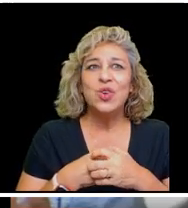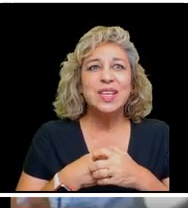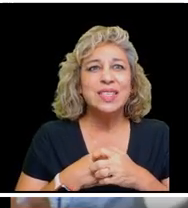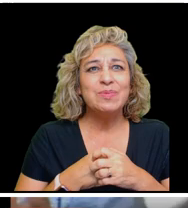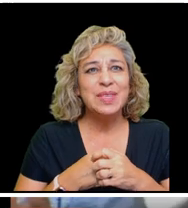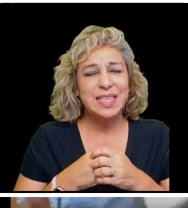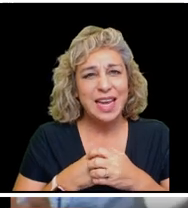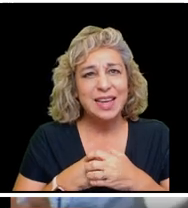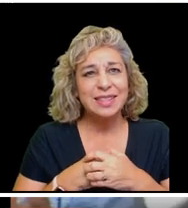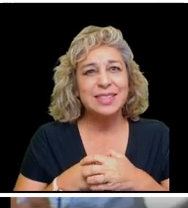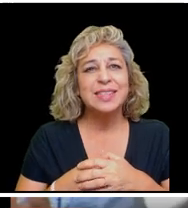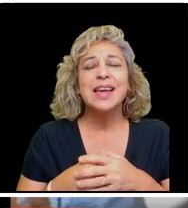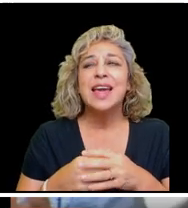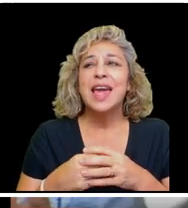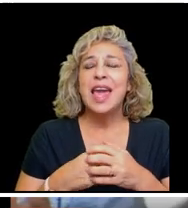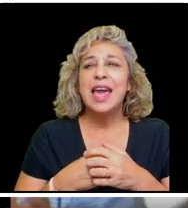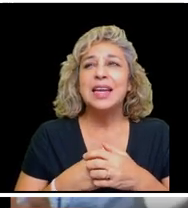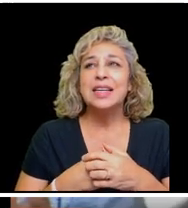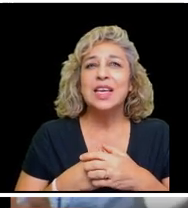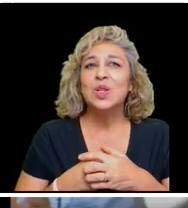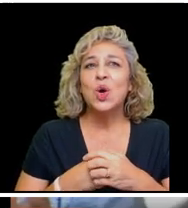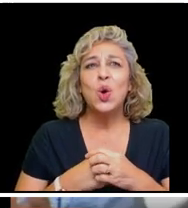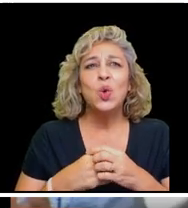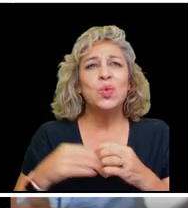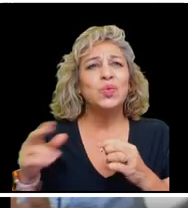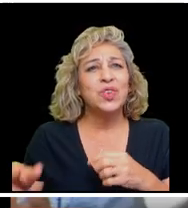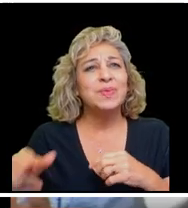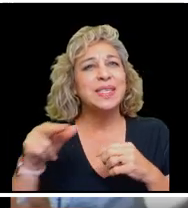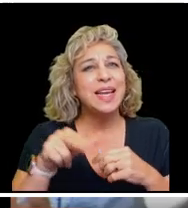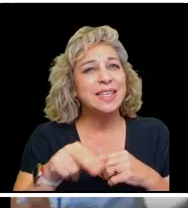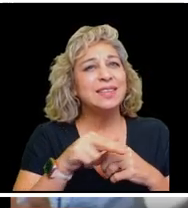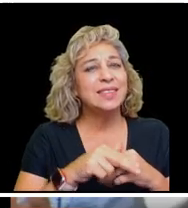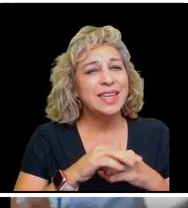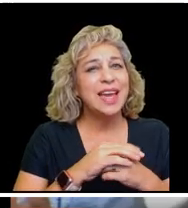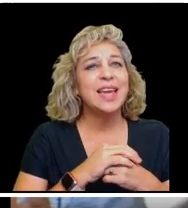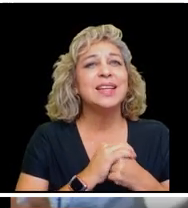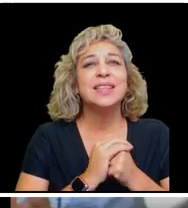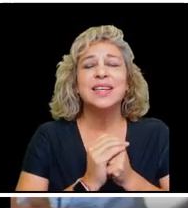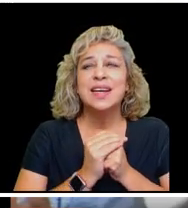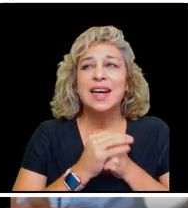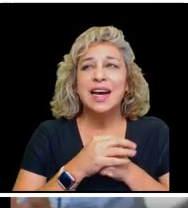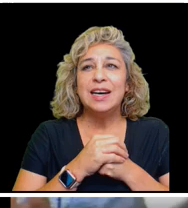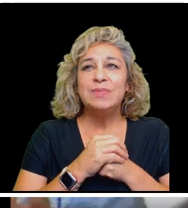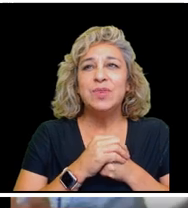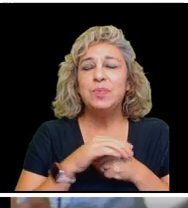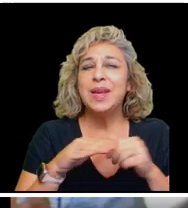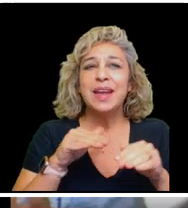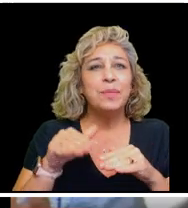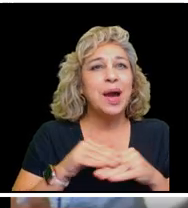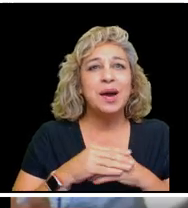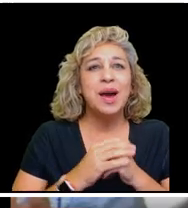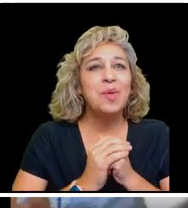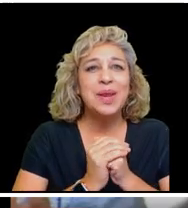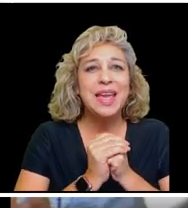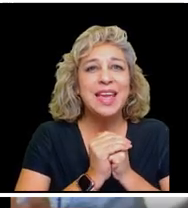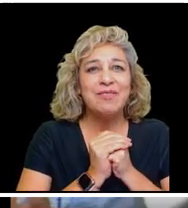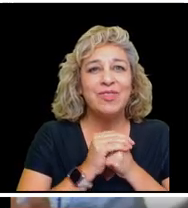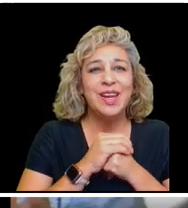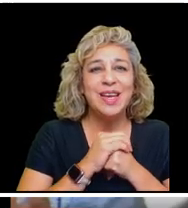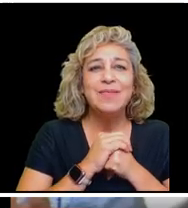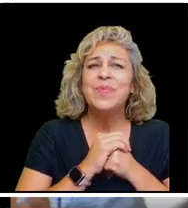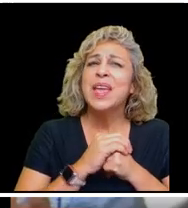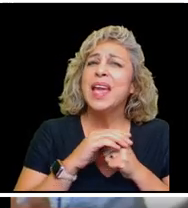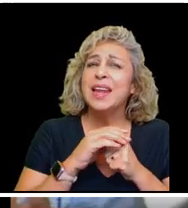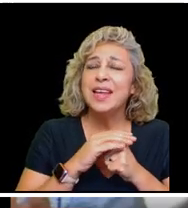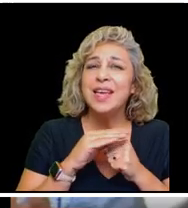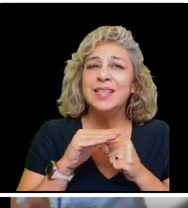30-some states and he'll go from state to state depending on how many he can